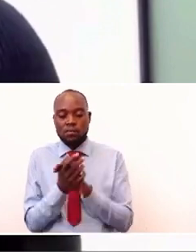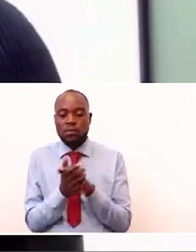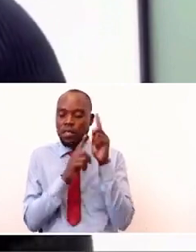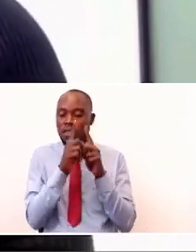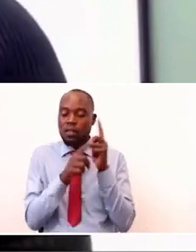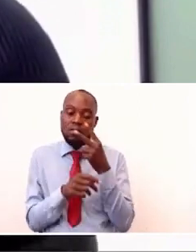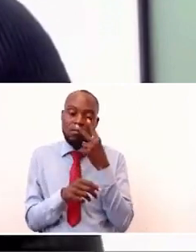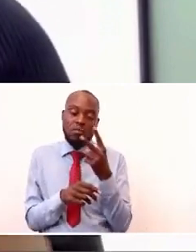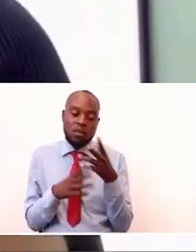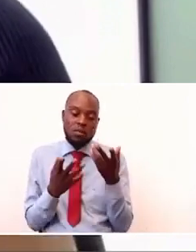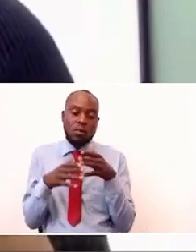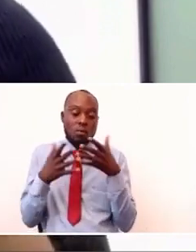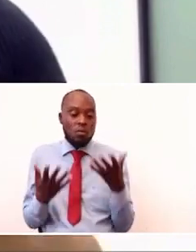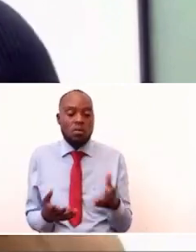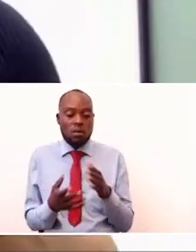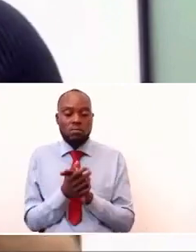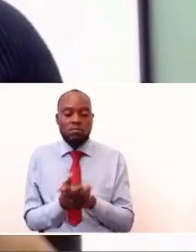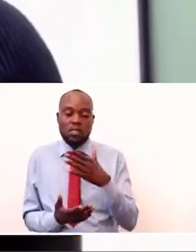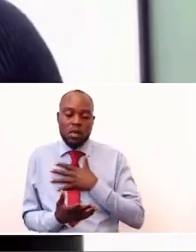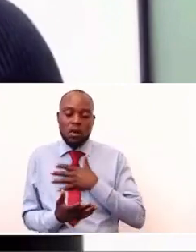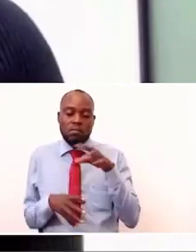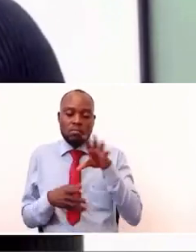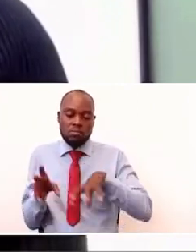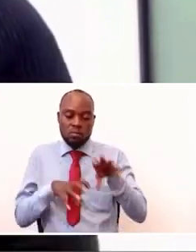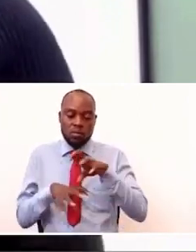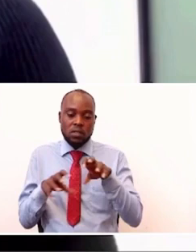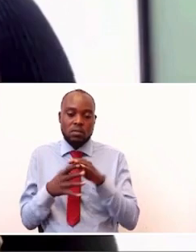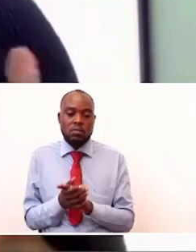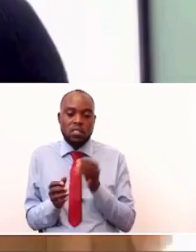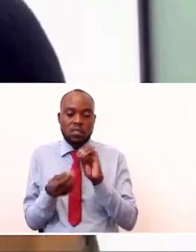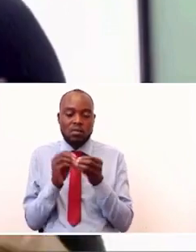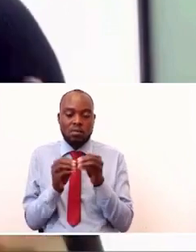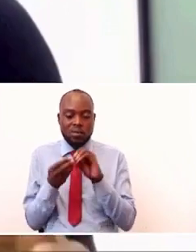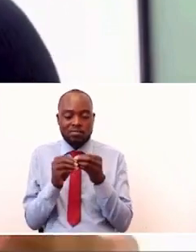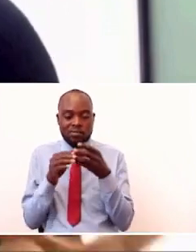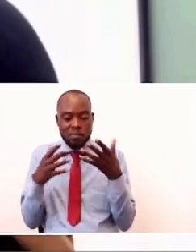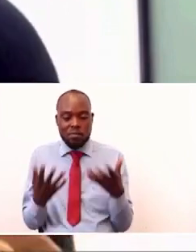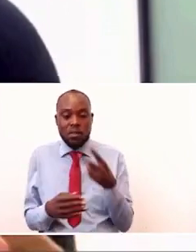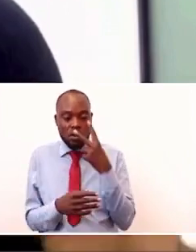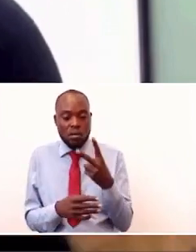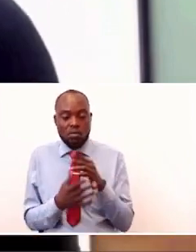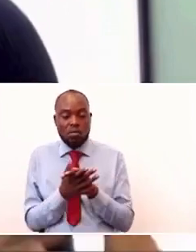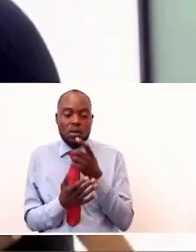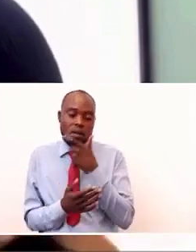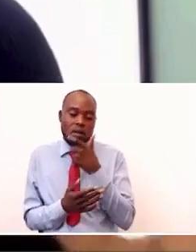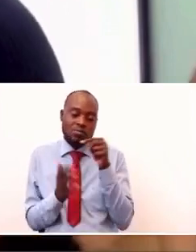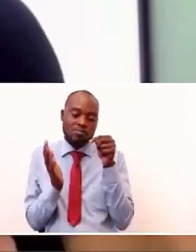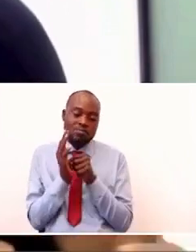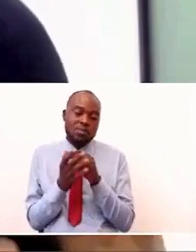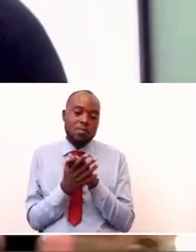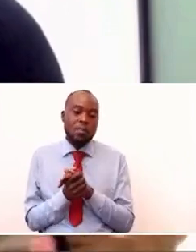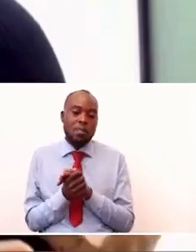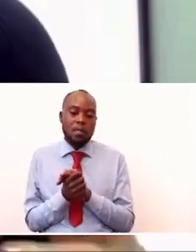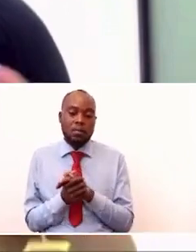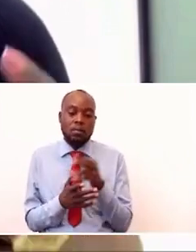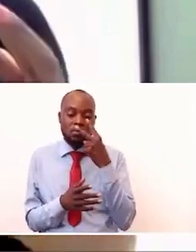looking at what is our system. How do we create our own, if you're looking at in terms of stable coins or virtual currencies, are